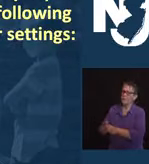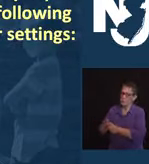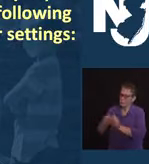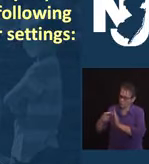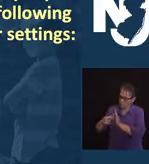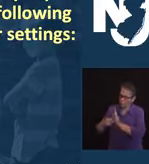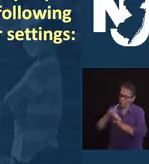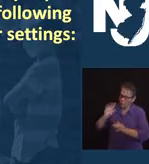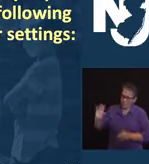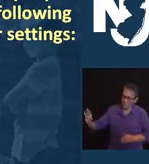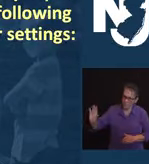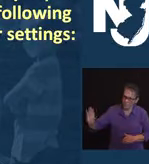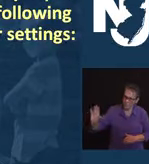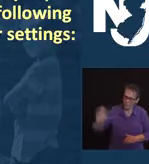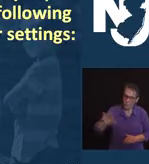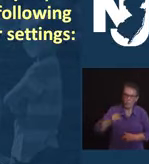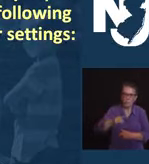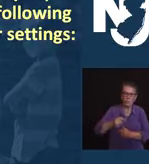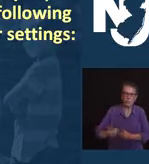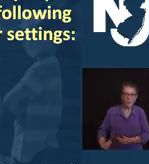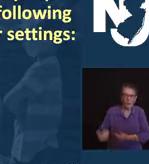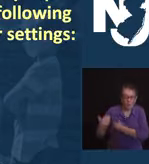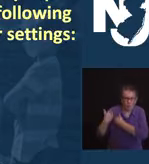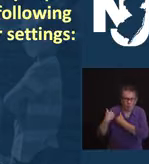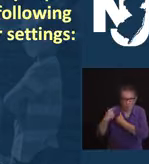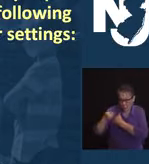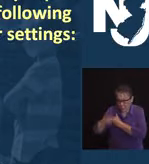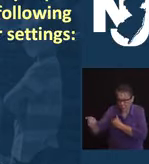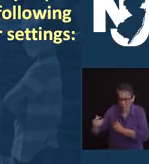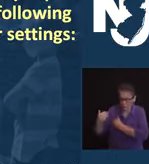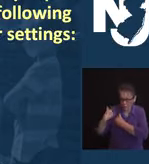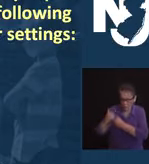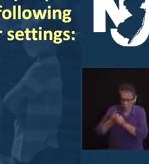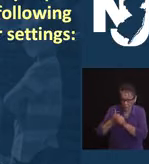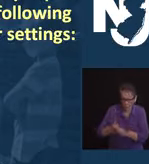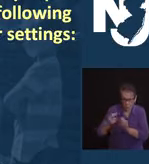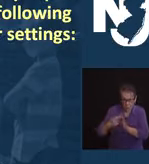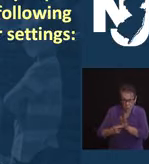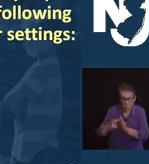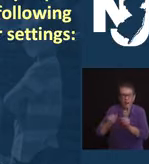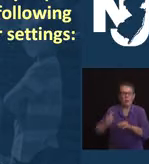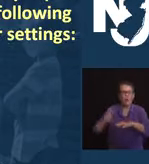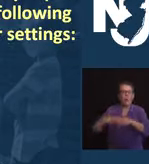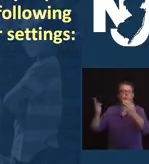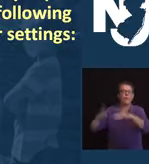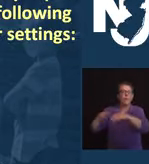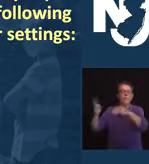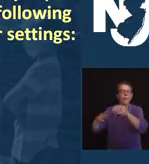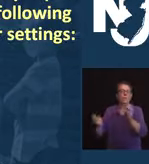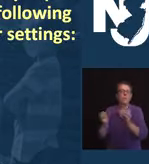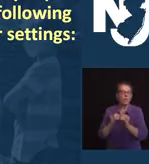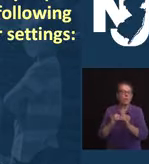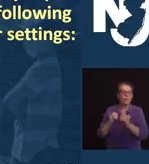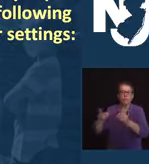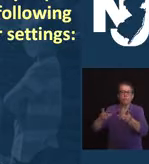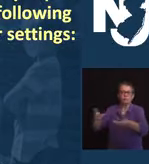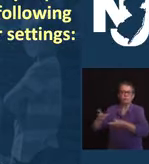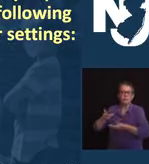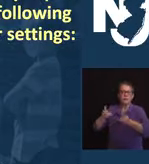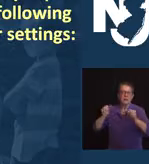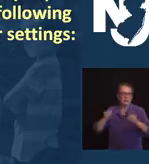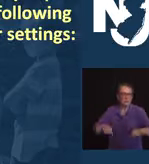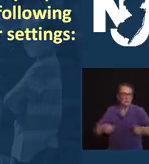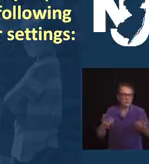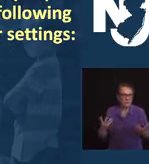responsibly, for instance, at high school baseball games. This order will also clarify that banquet halls and similar venues can